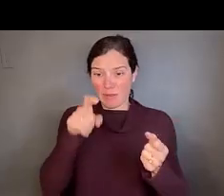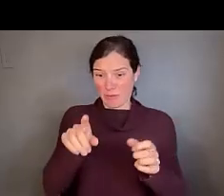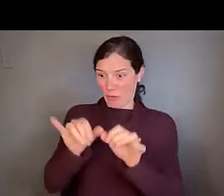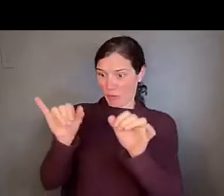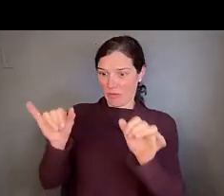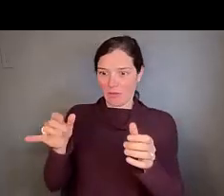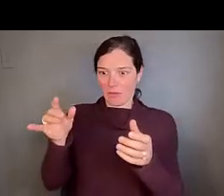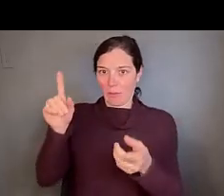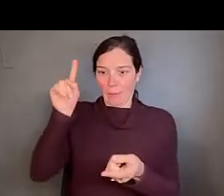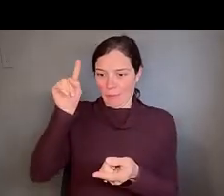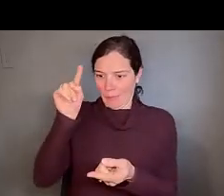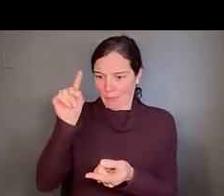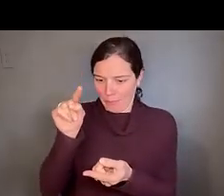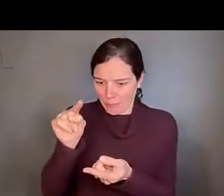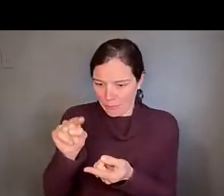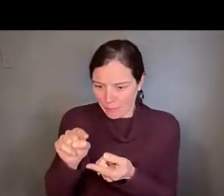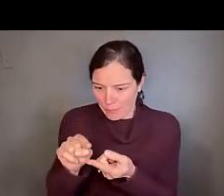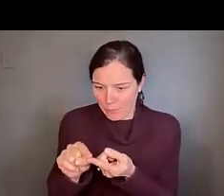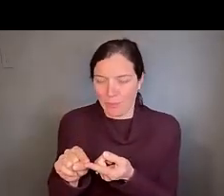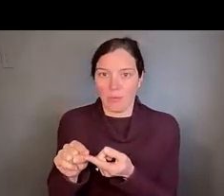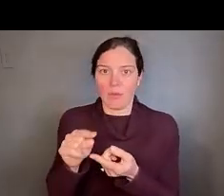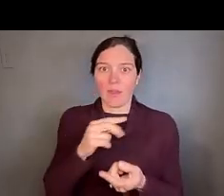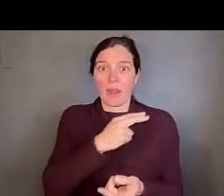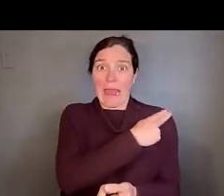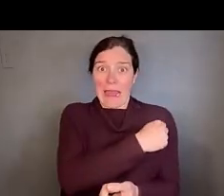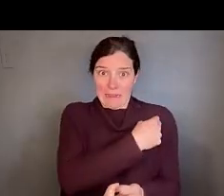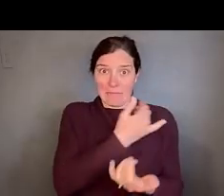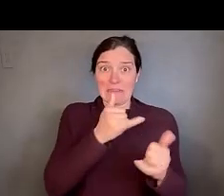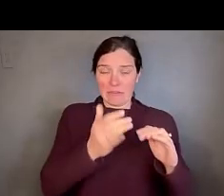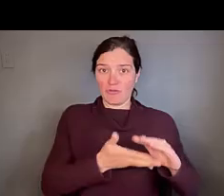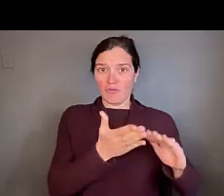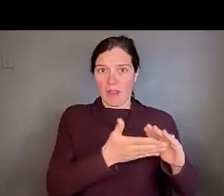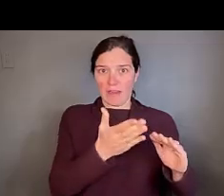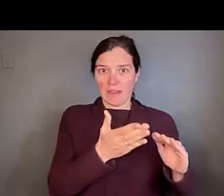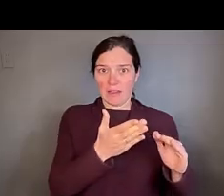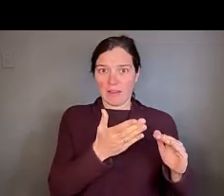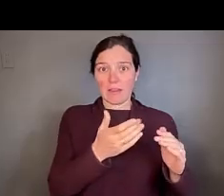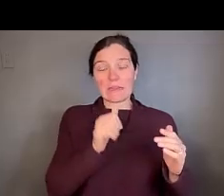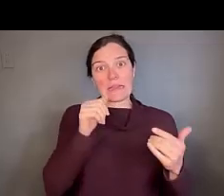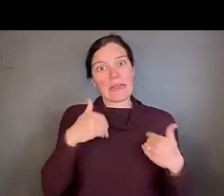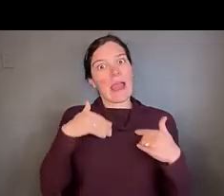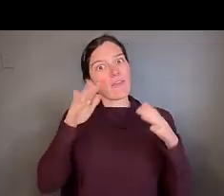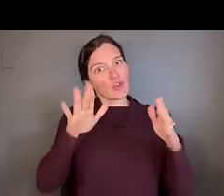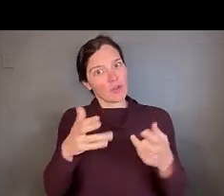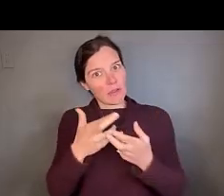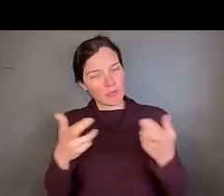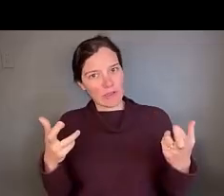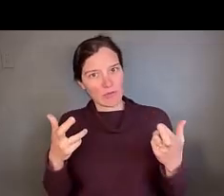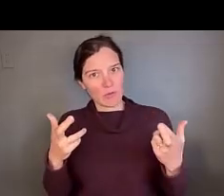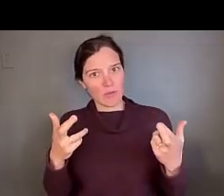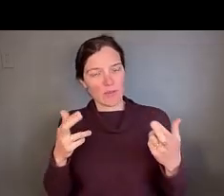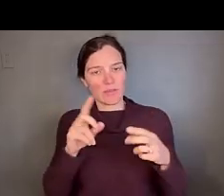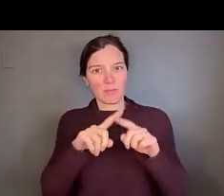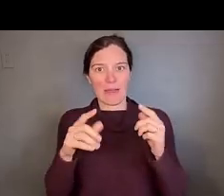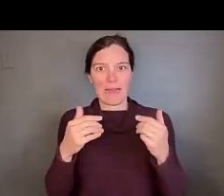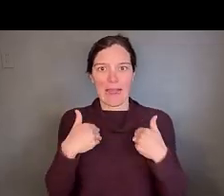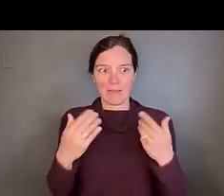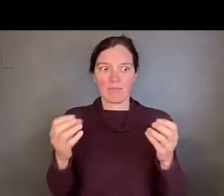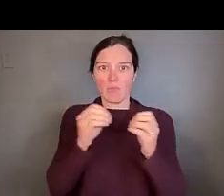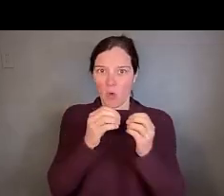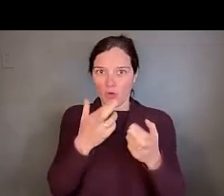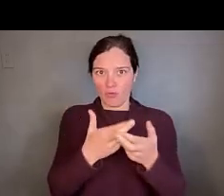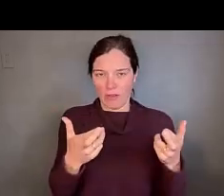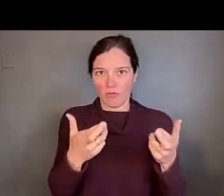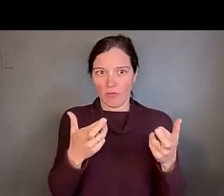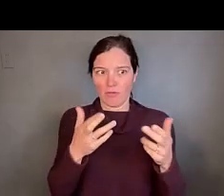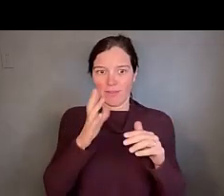have withered away and the hospital remains while not having great resources relatively, it has more